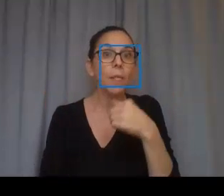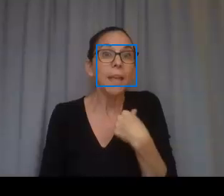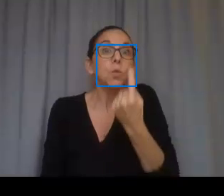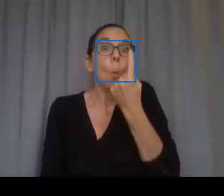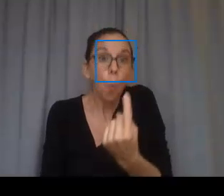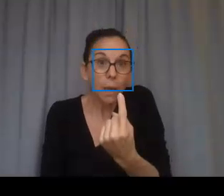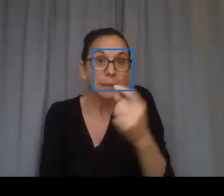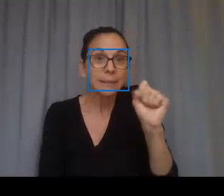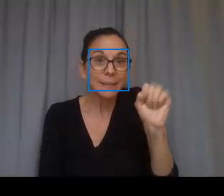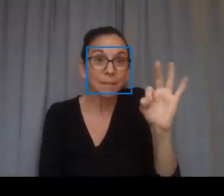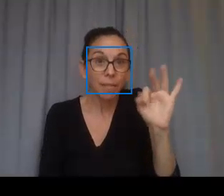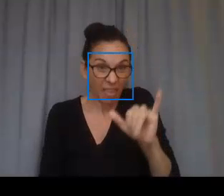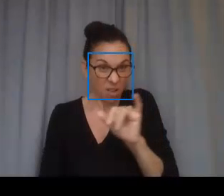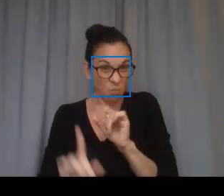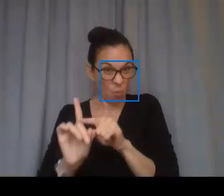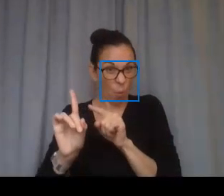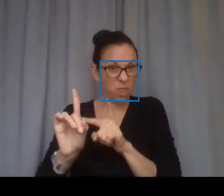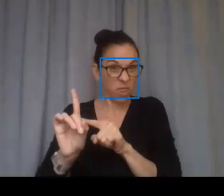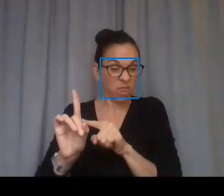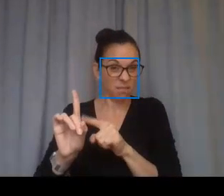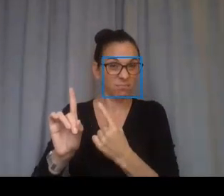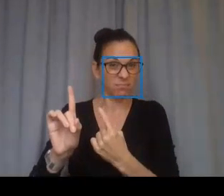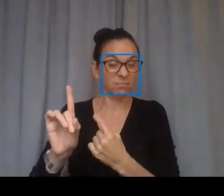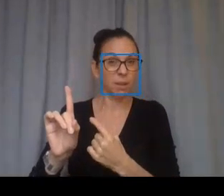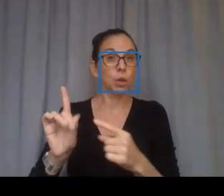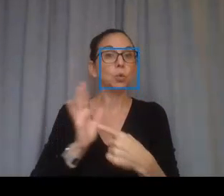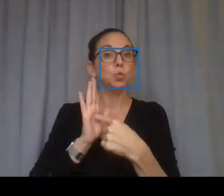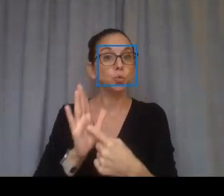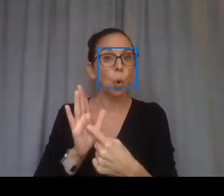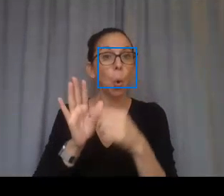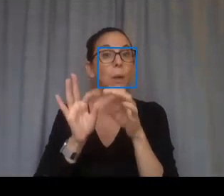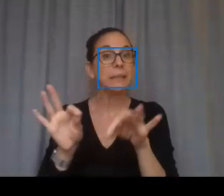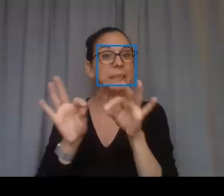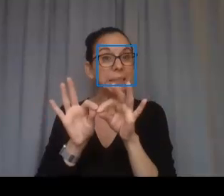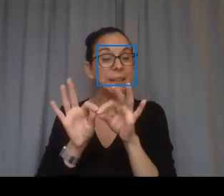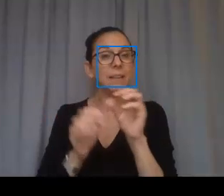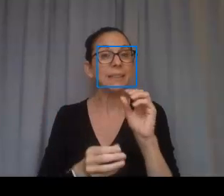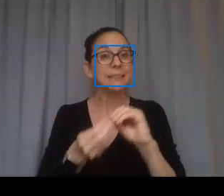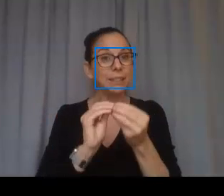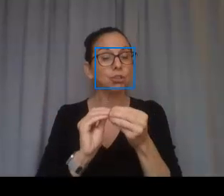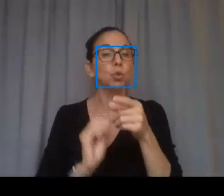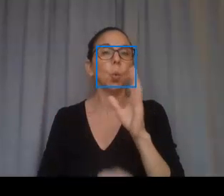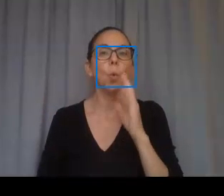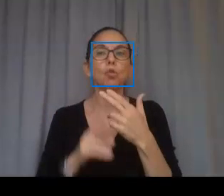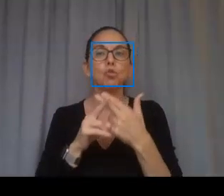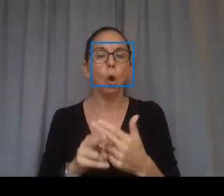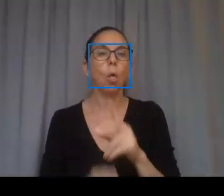1 significant digit, 1. So to show 2 significant digits, say in that example, you would call